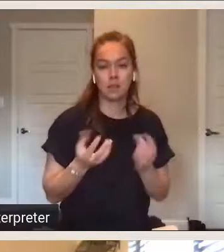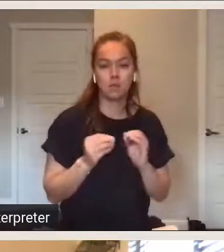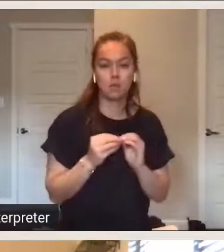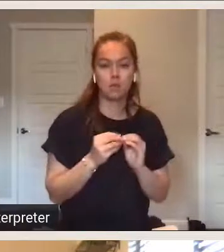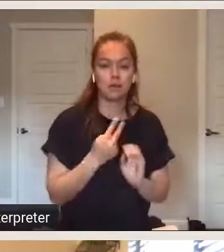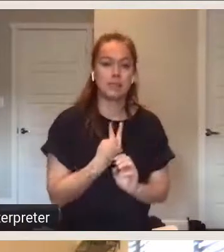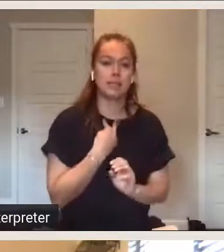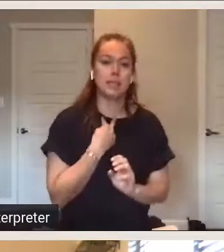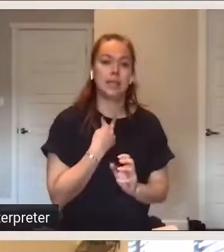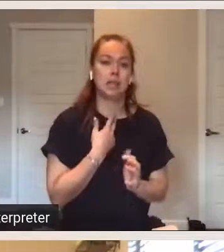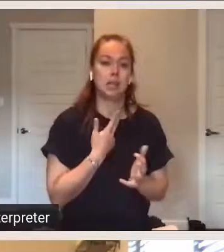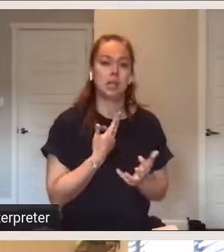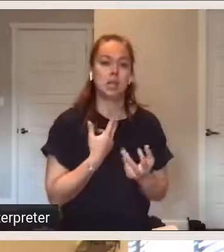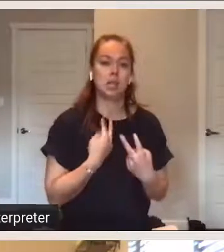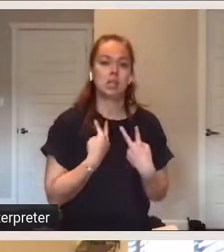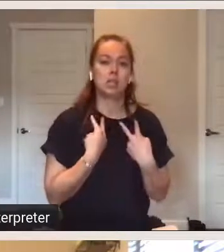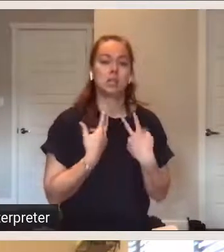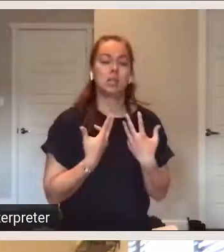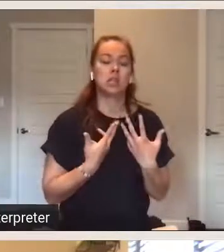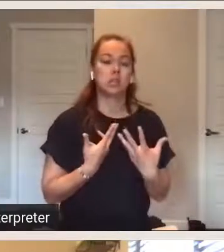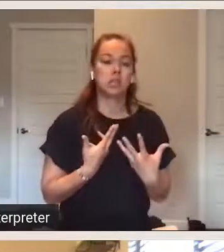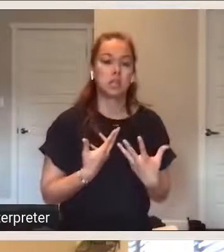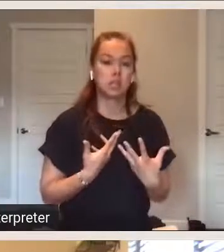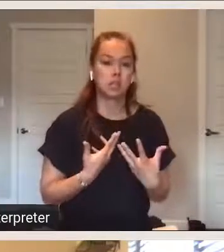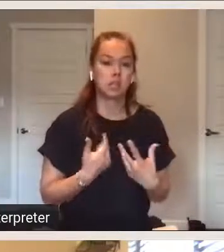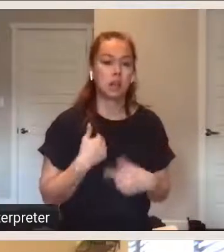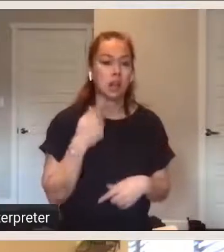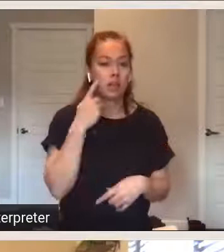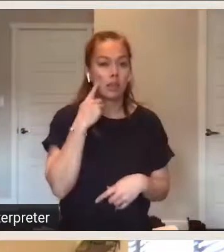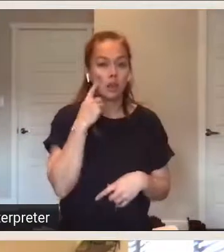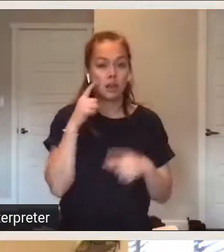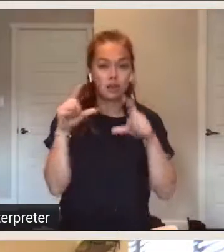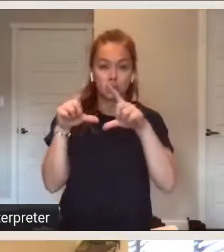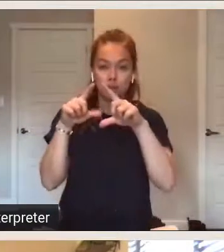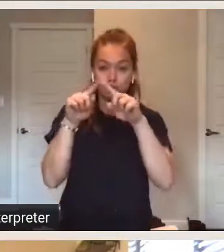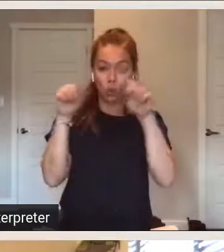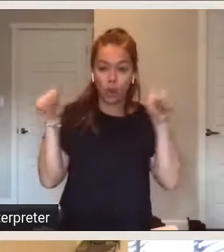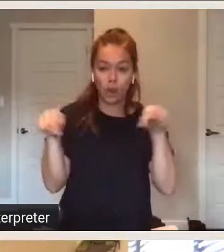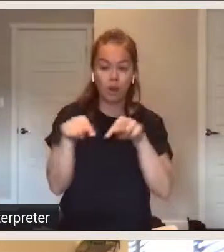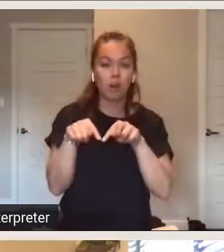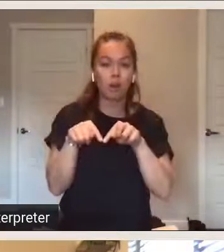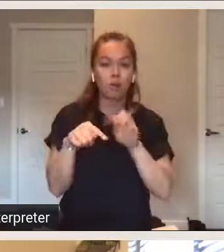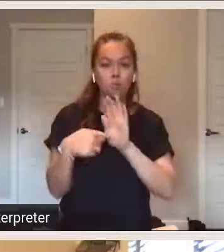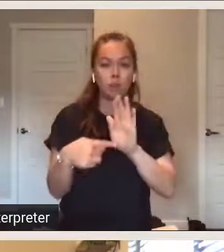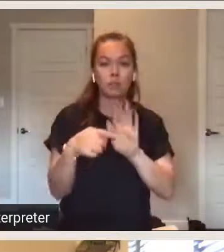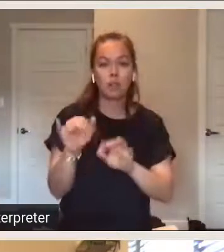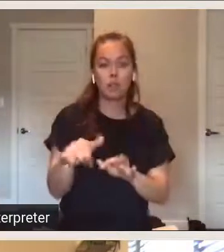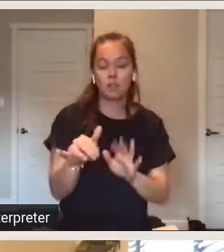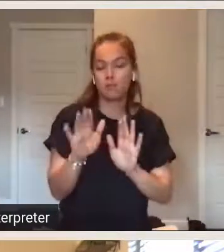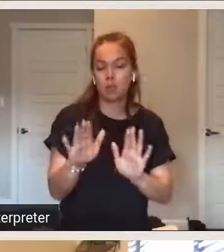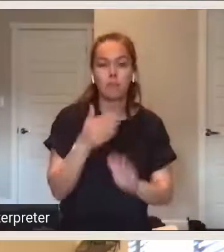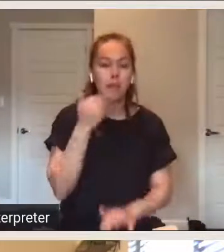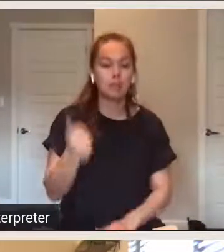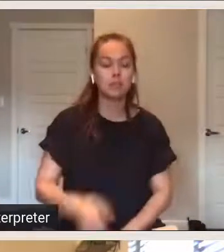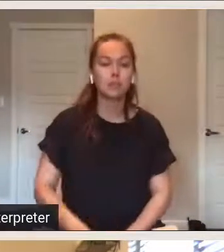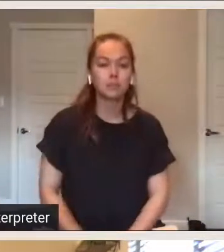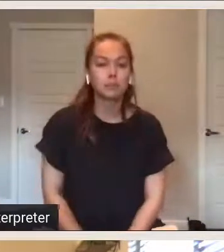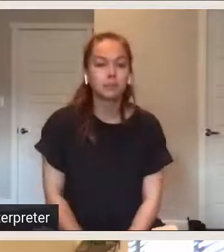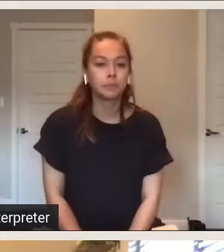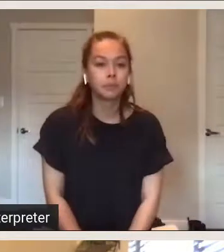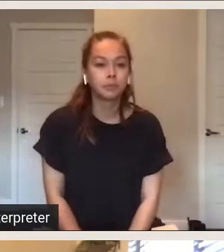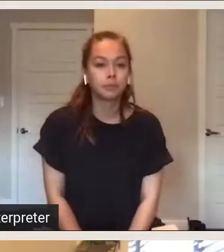or confined. And I thought the square would best represent that. Yeah. Awesome.